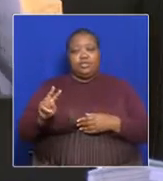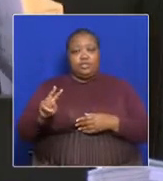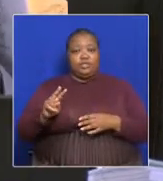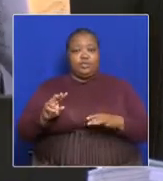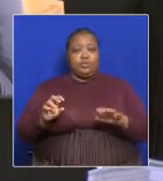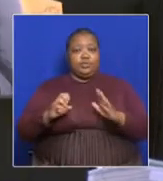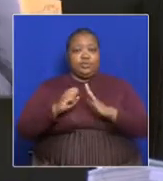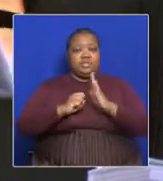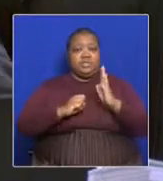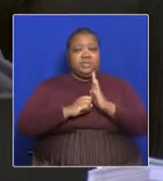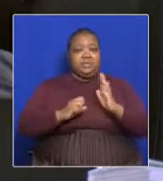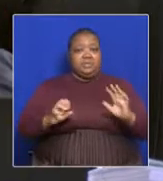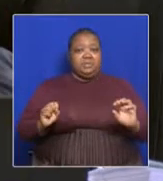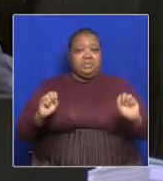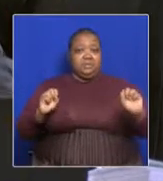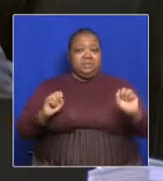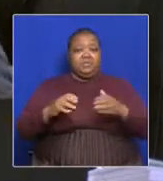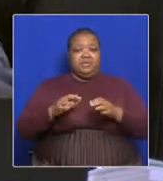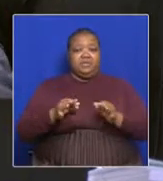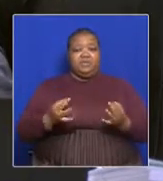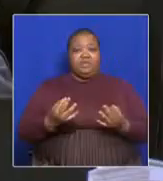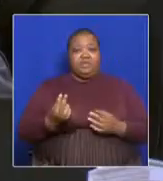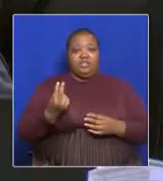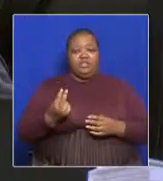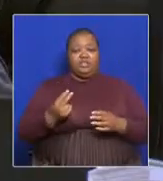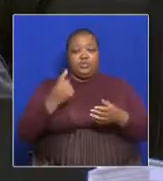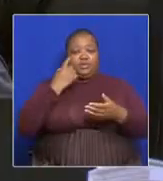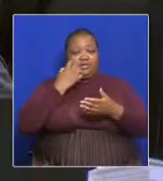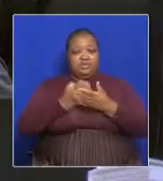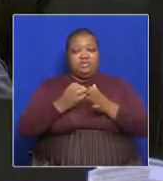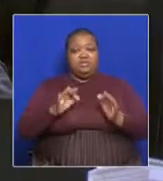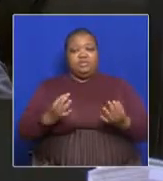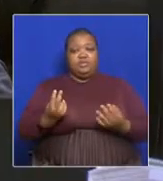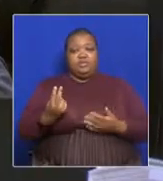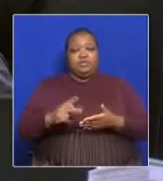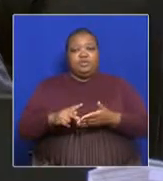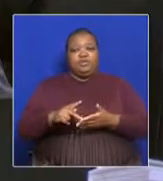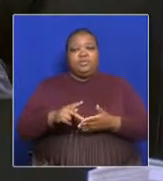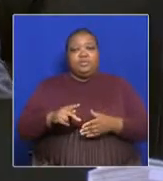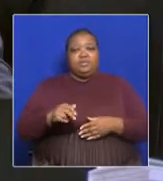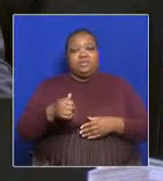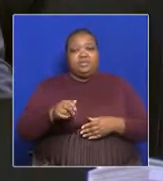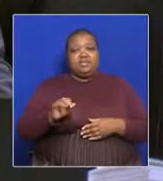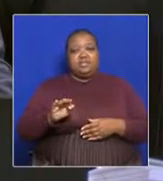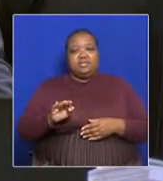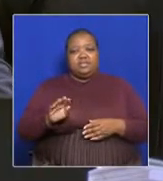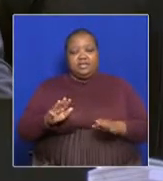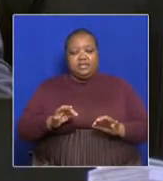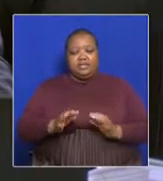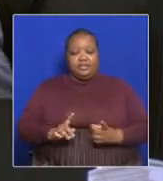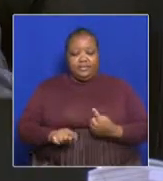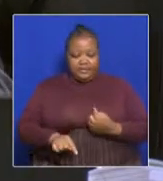2, exhibit file 2 on page 639.